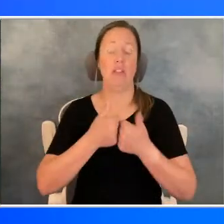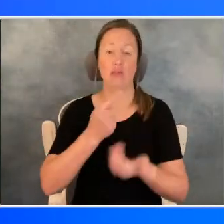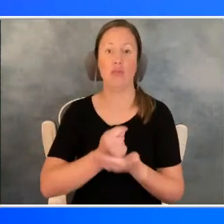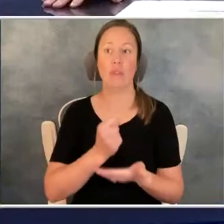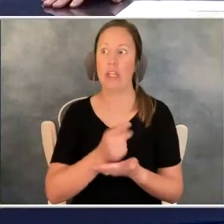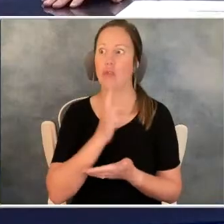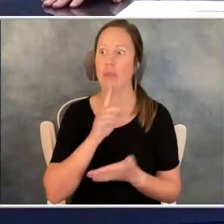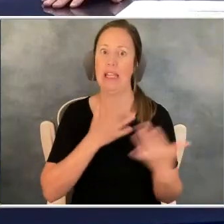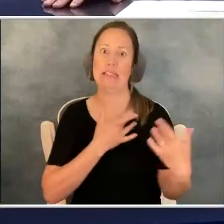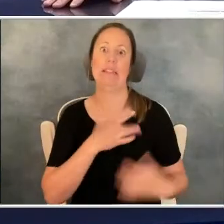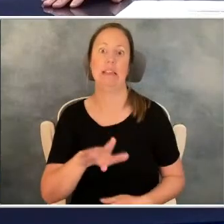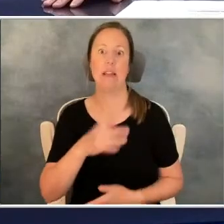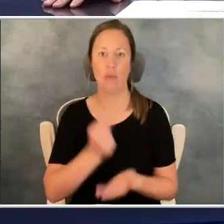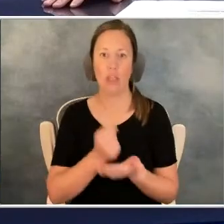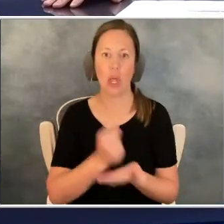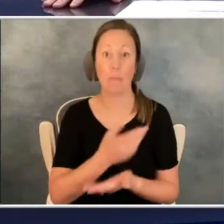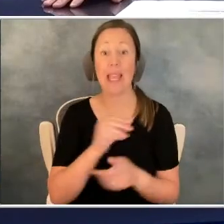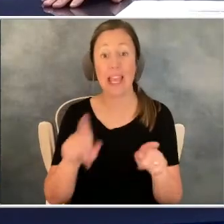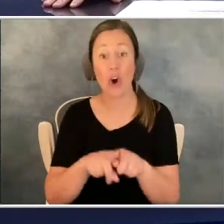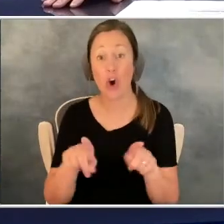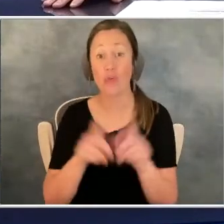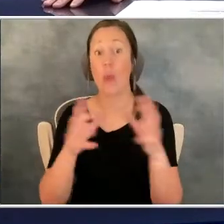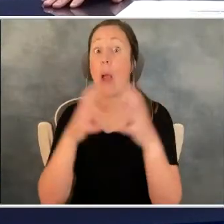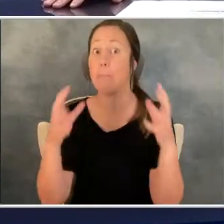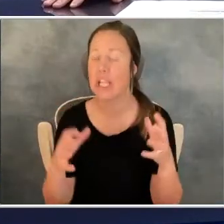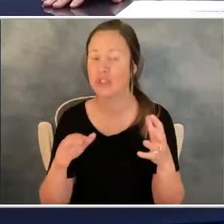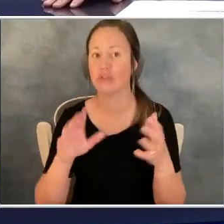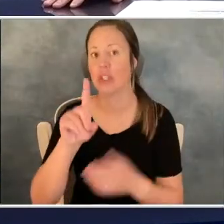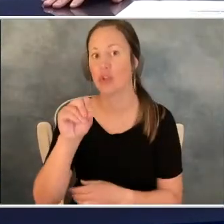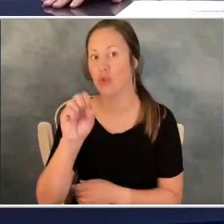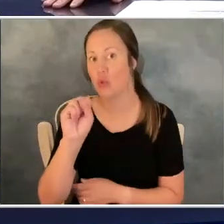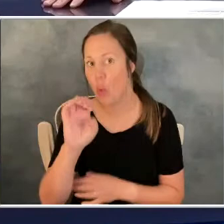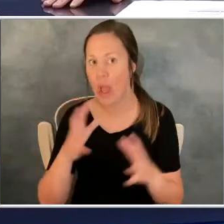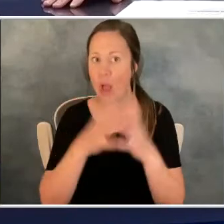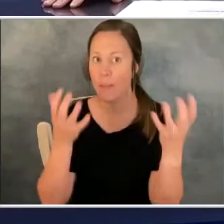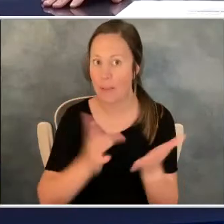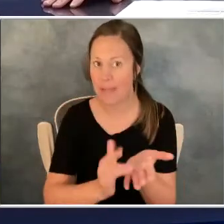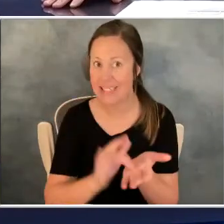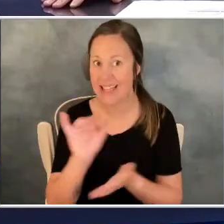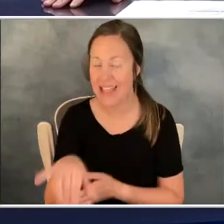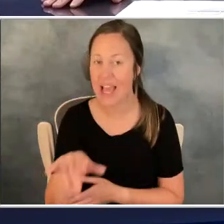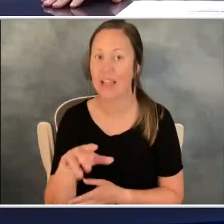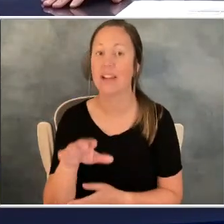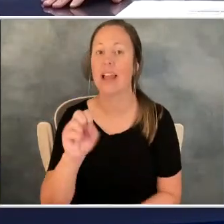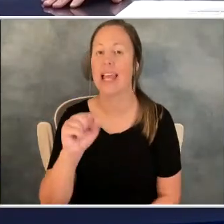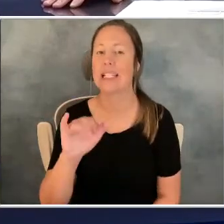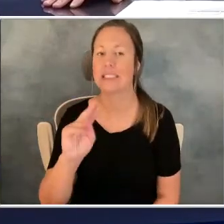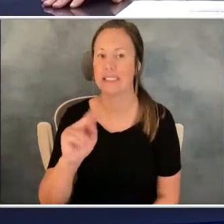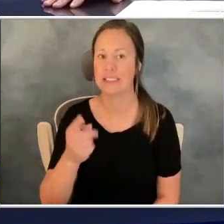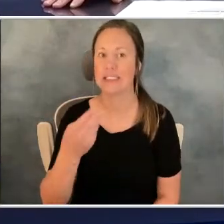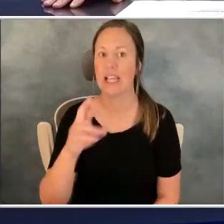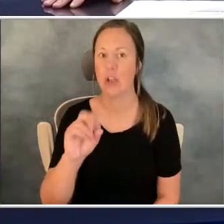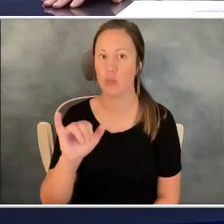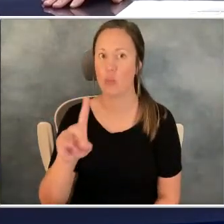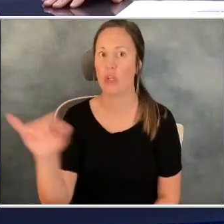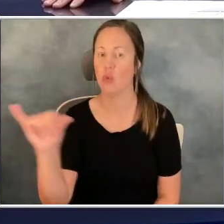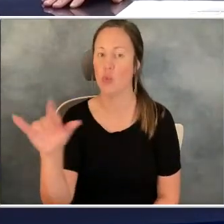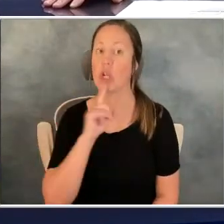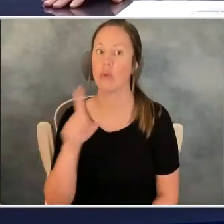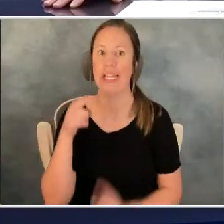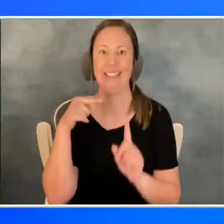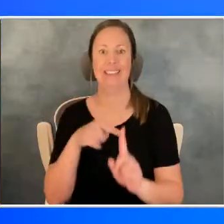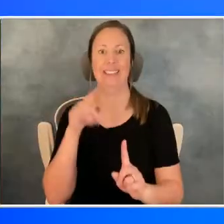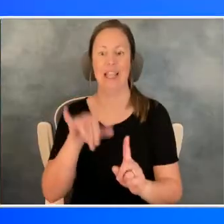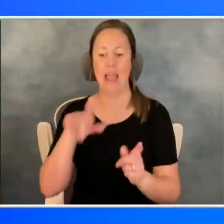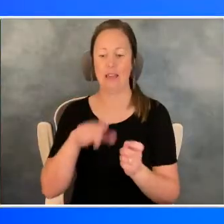sensitive to the actual dose of therapy. Right. As is Synthroid. Very yes, sensitive same. to the dose of therapy. That's the point I was going to make. Is